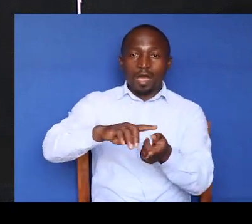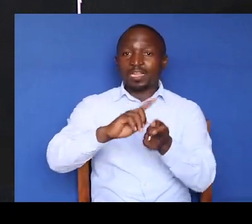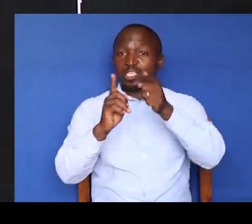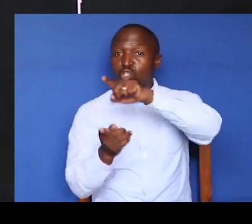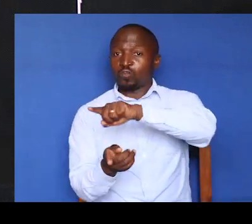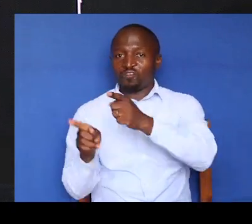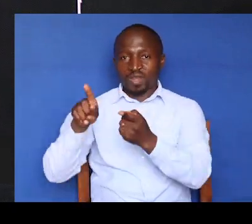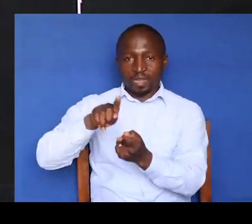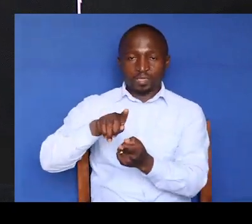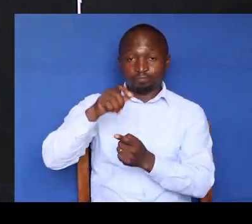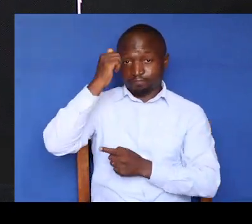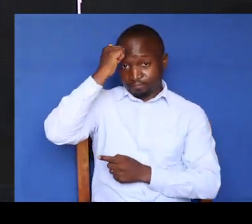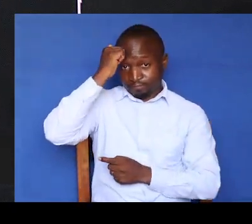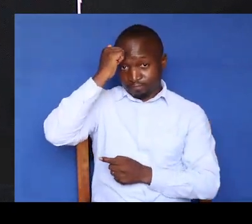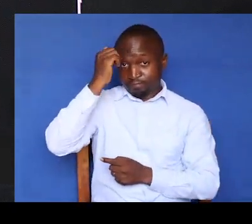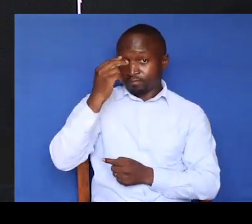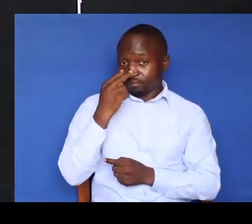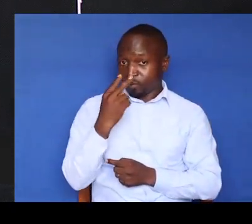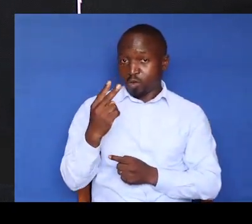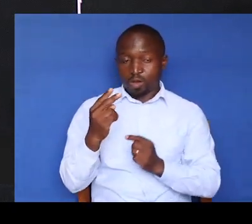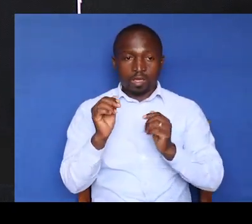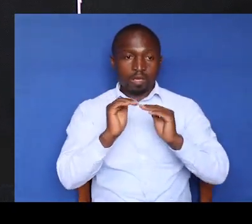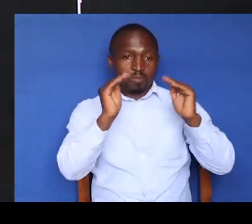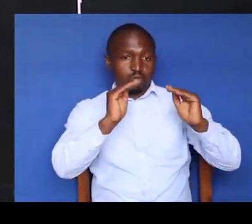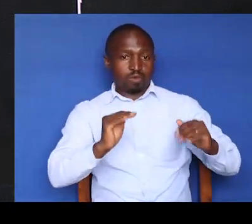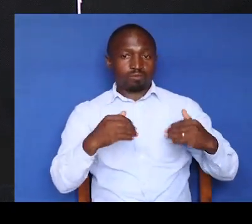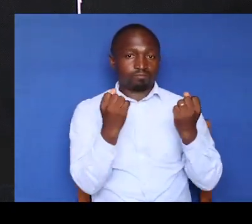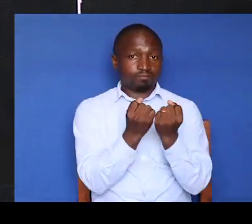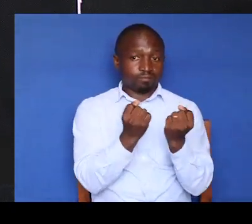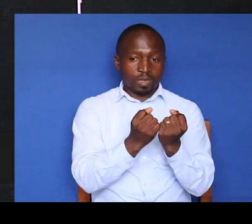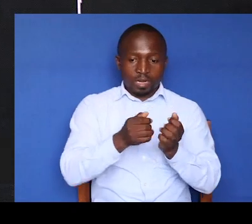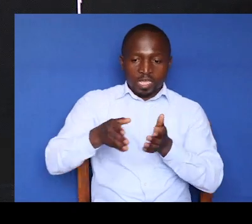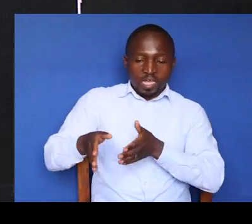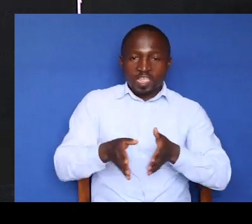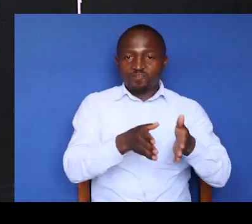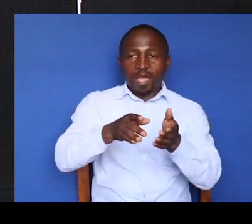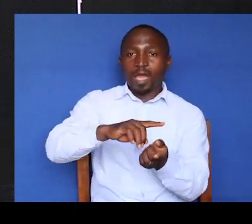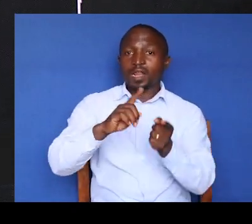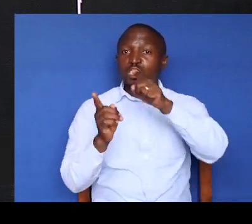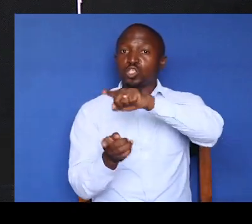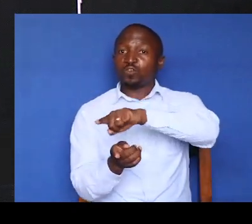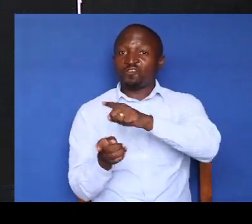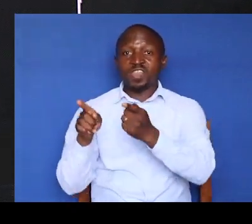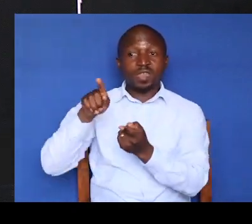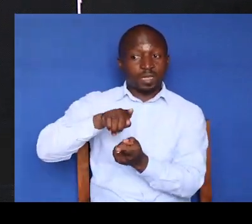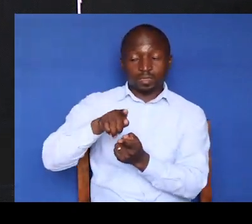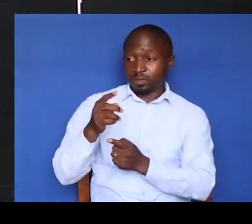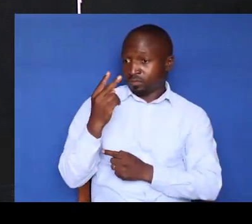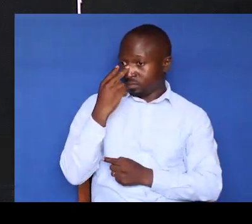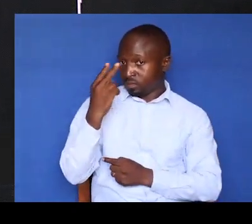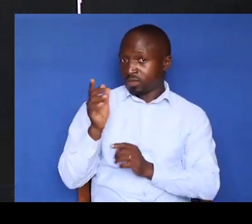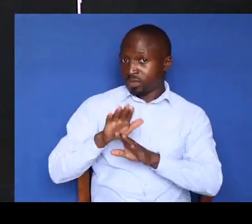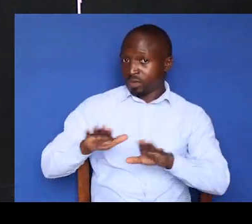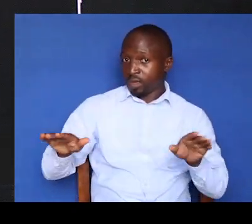have seen the features formed by river rejuvenation. So those features which we have seen are